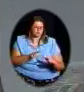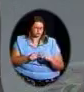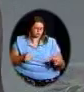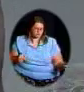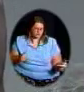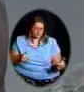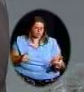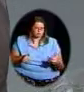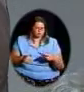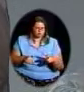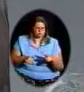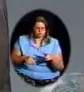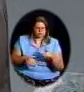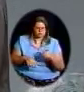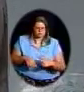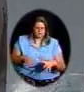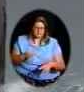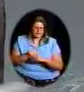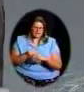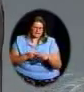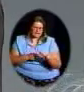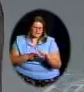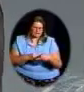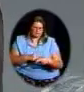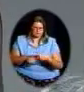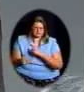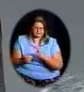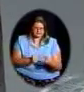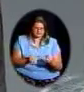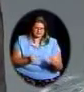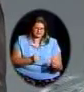should add an AP statistics course, or you determine if parent